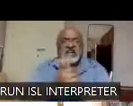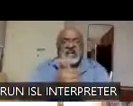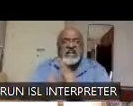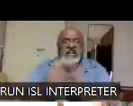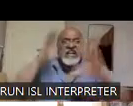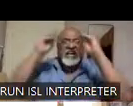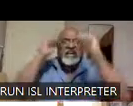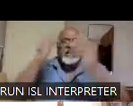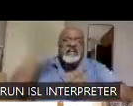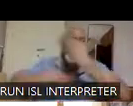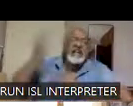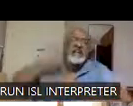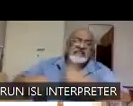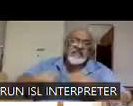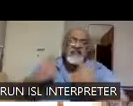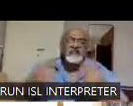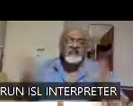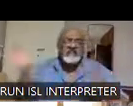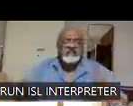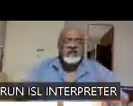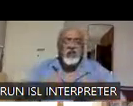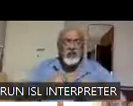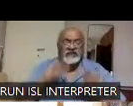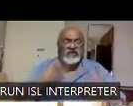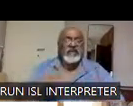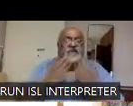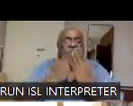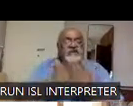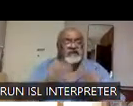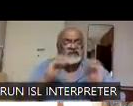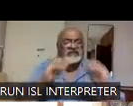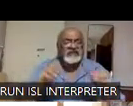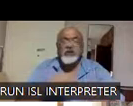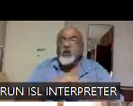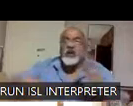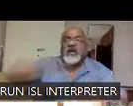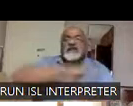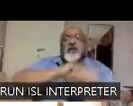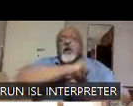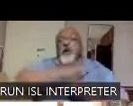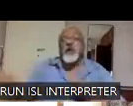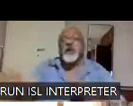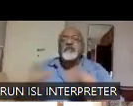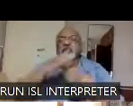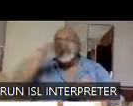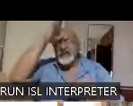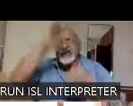son's education by herself, organized the parents of all children with intellectual